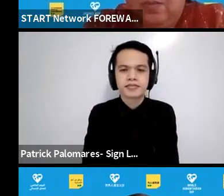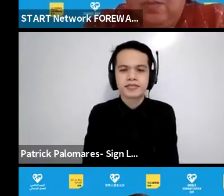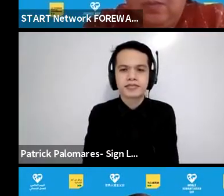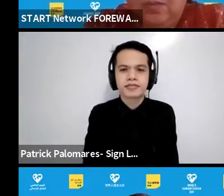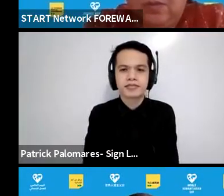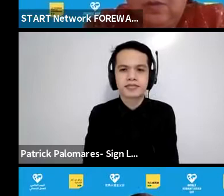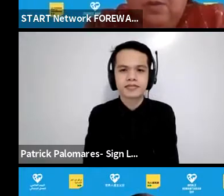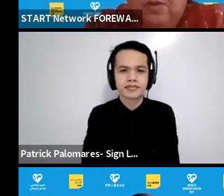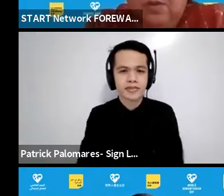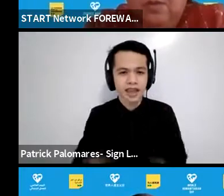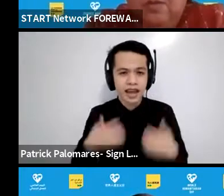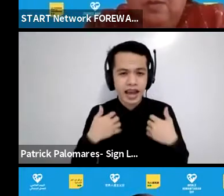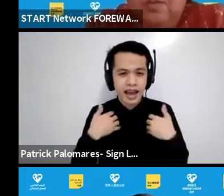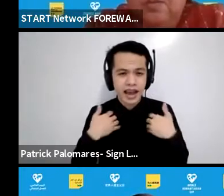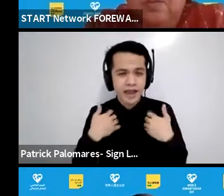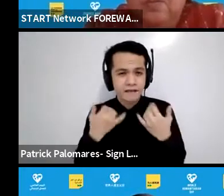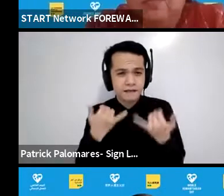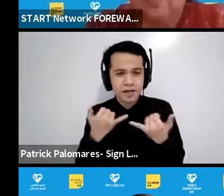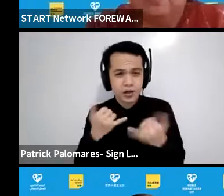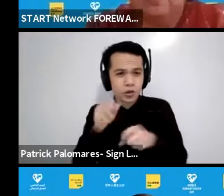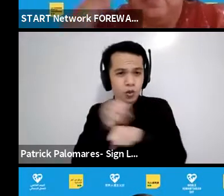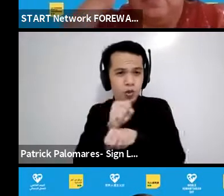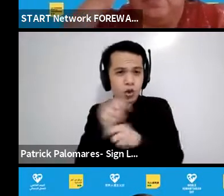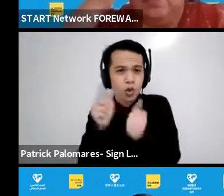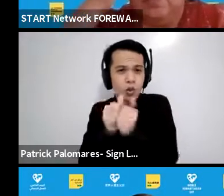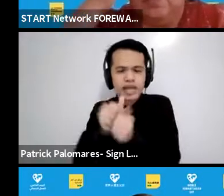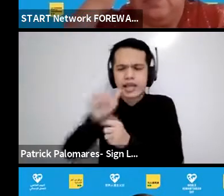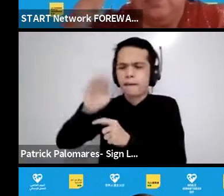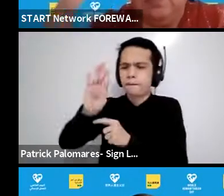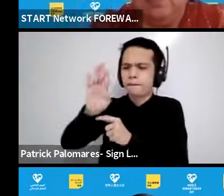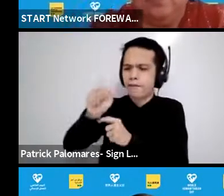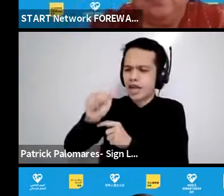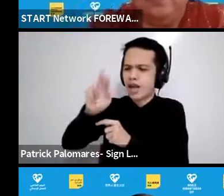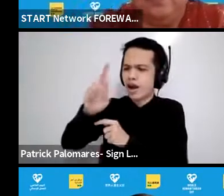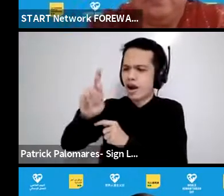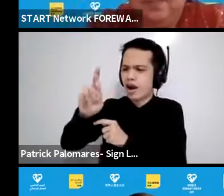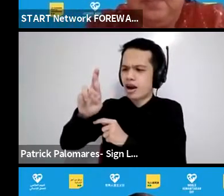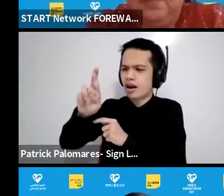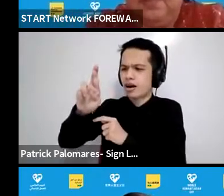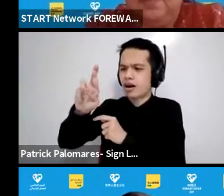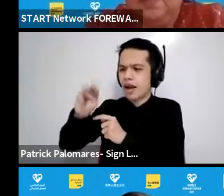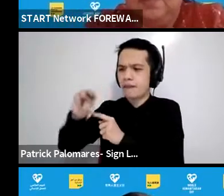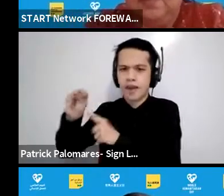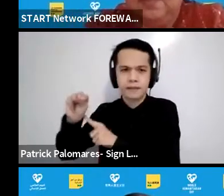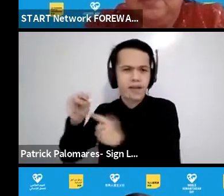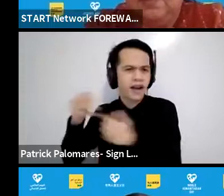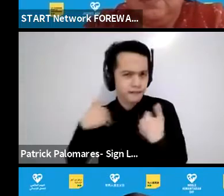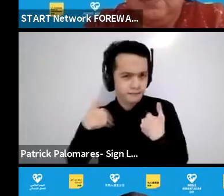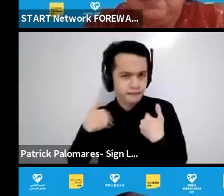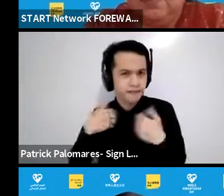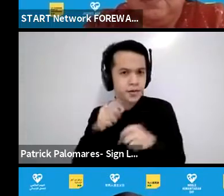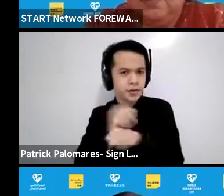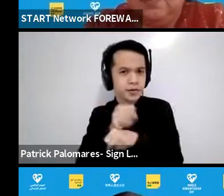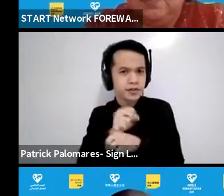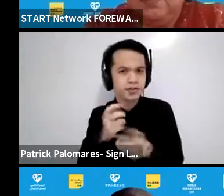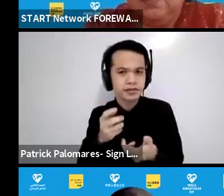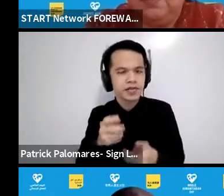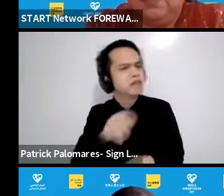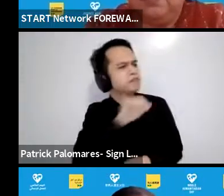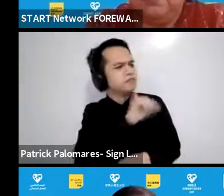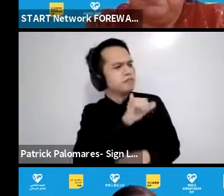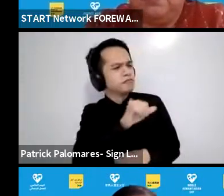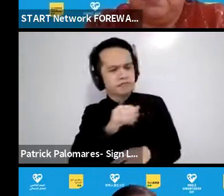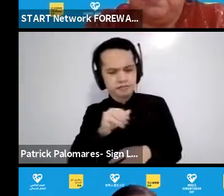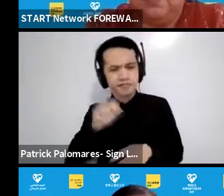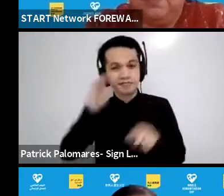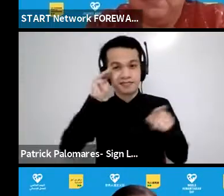So has anyone been working within the BARMM? Yes, Mark? Yeah,